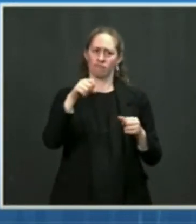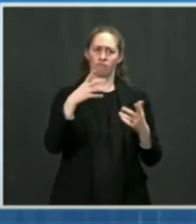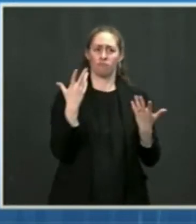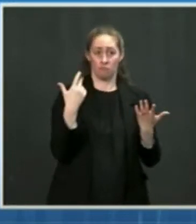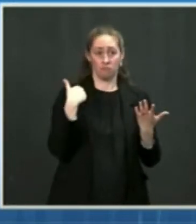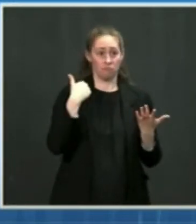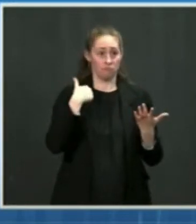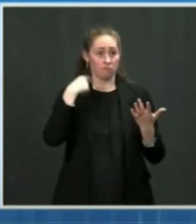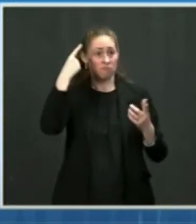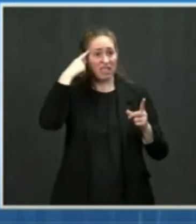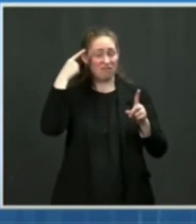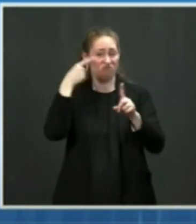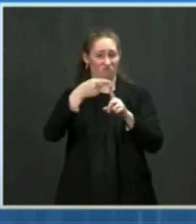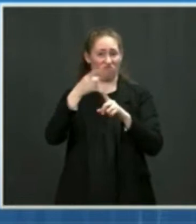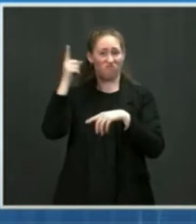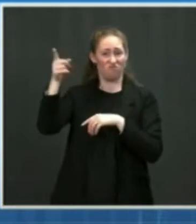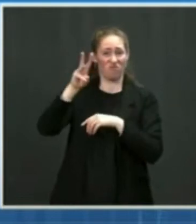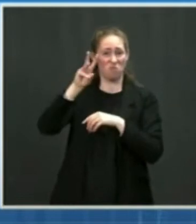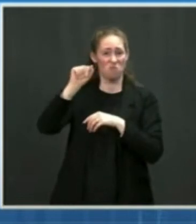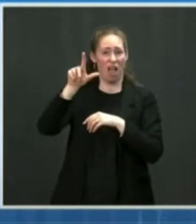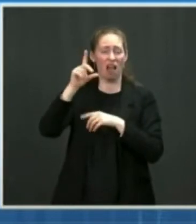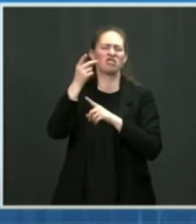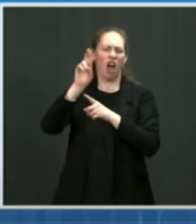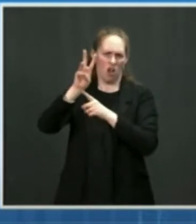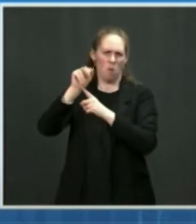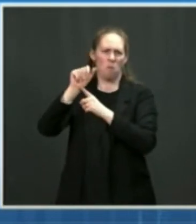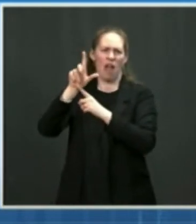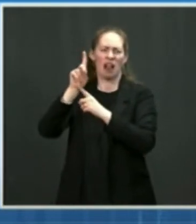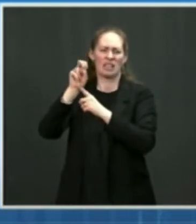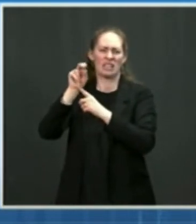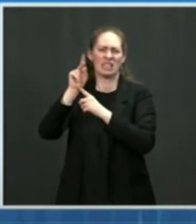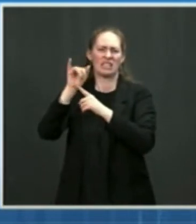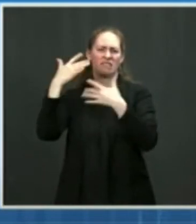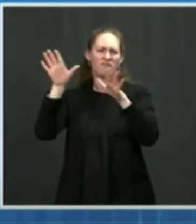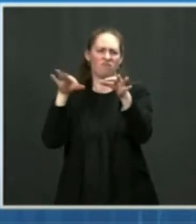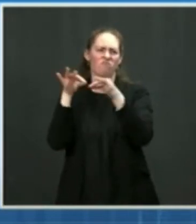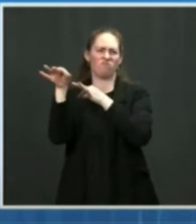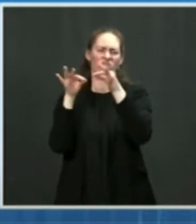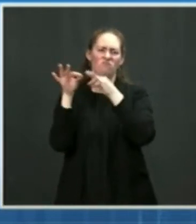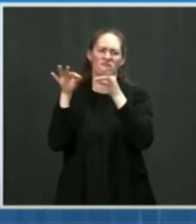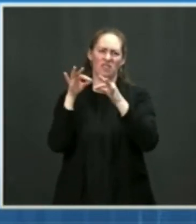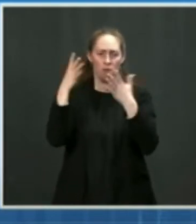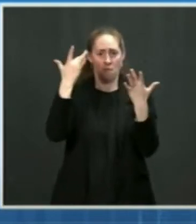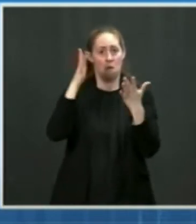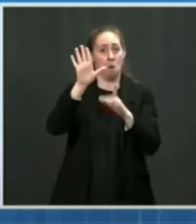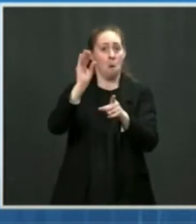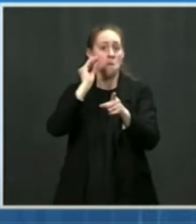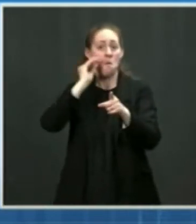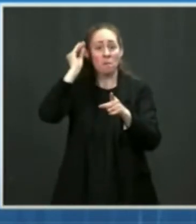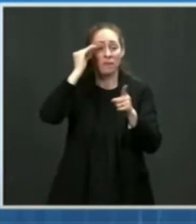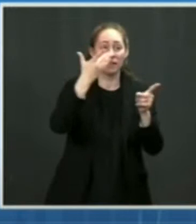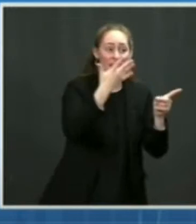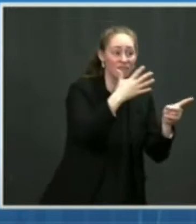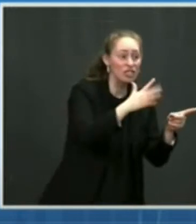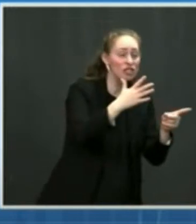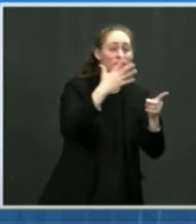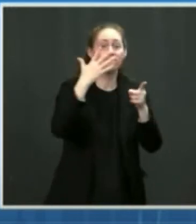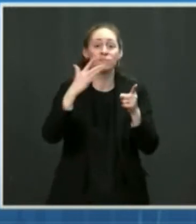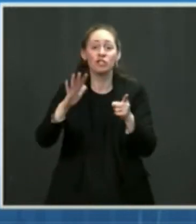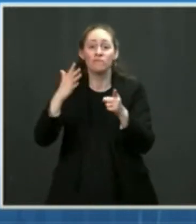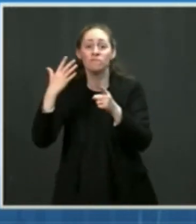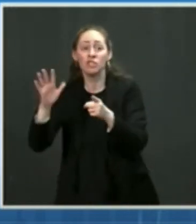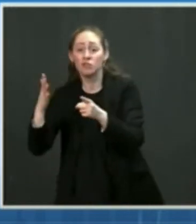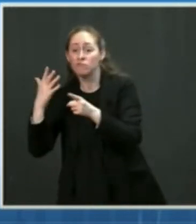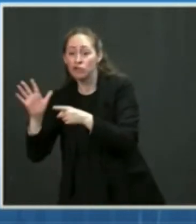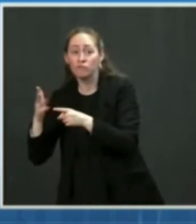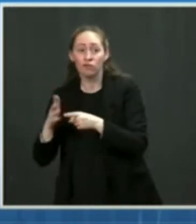Walenksy gave, which is the reason why we say when you are in the home, you have vaccinated people, or you have a child and a